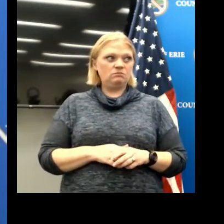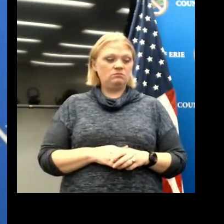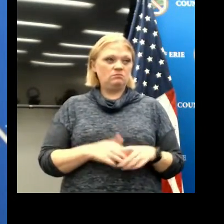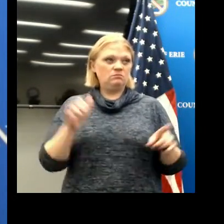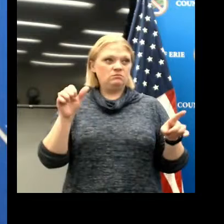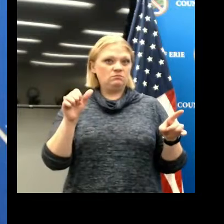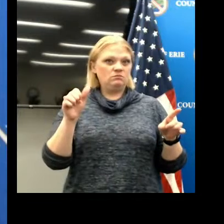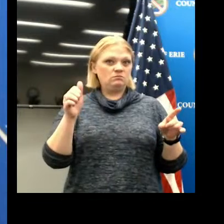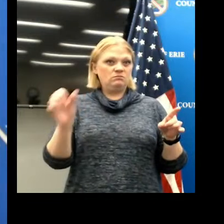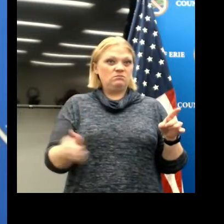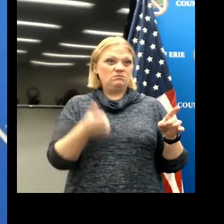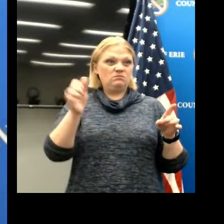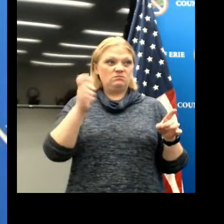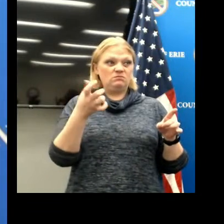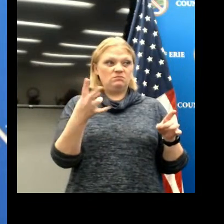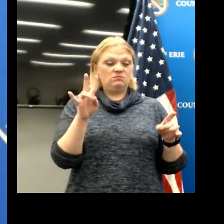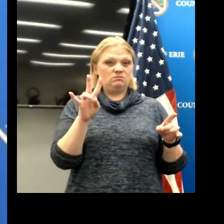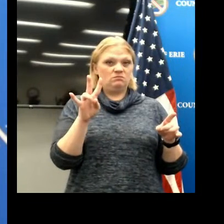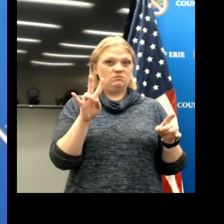Once again on from Channel 7?